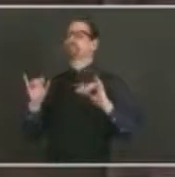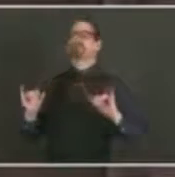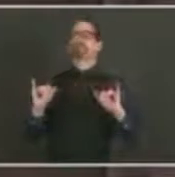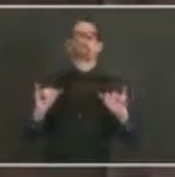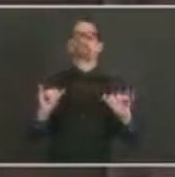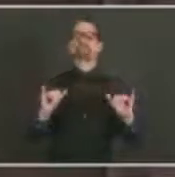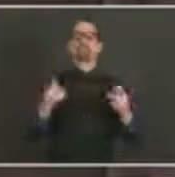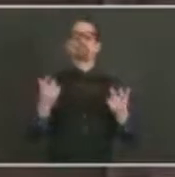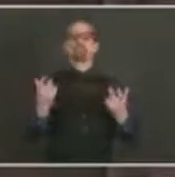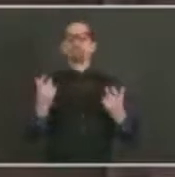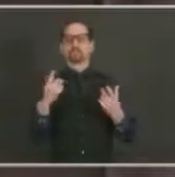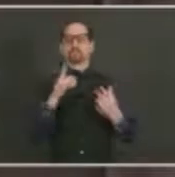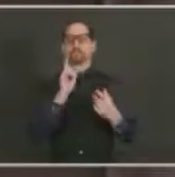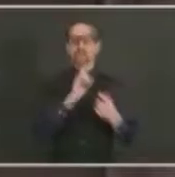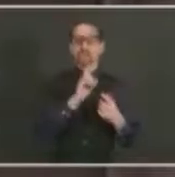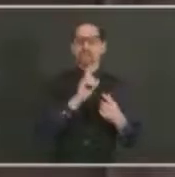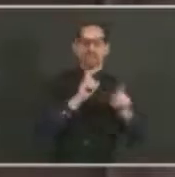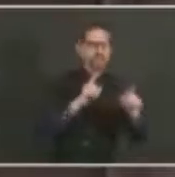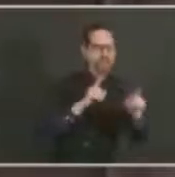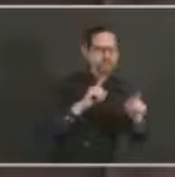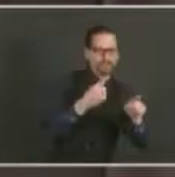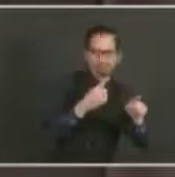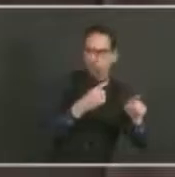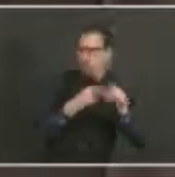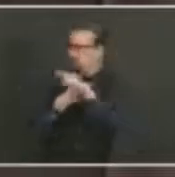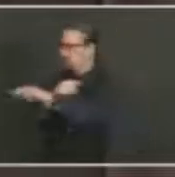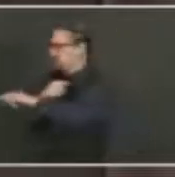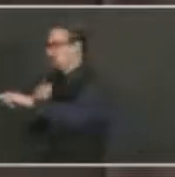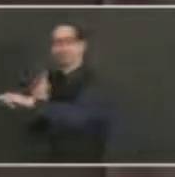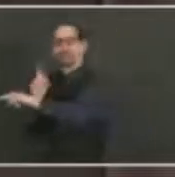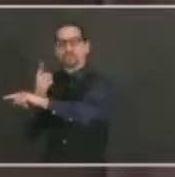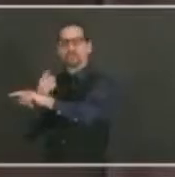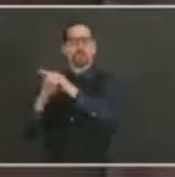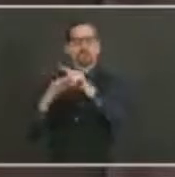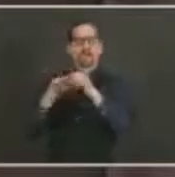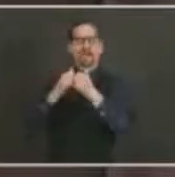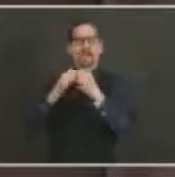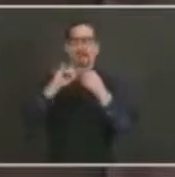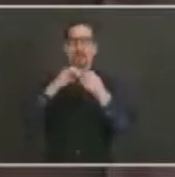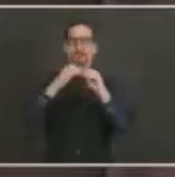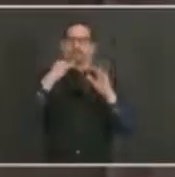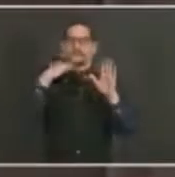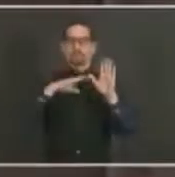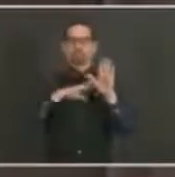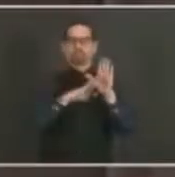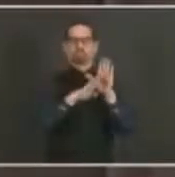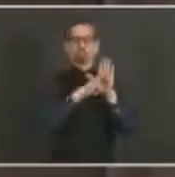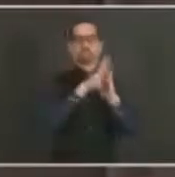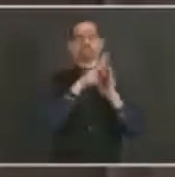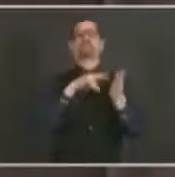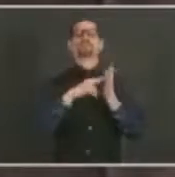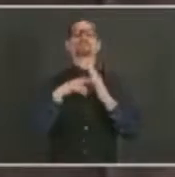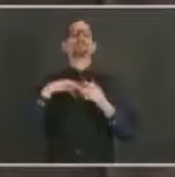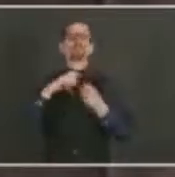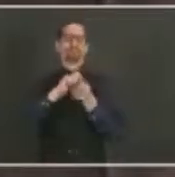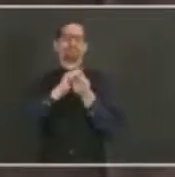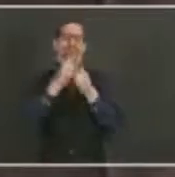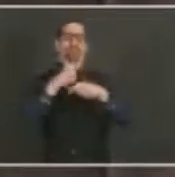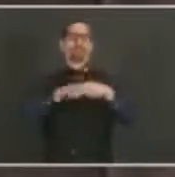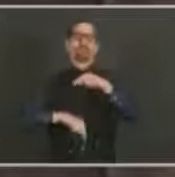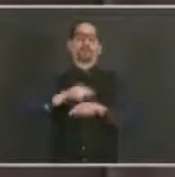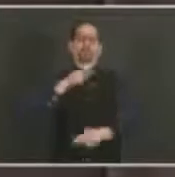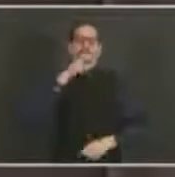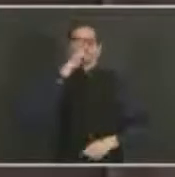be support for showing it's going in the wrong direction and we need to make an adjustment. It allows us to talk